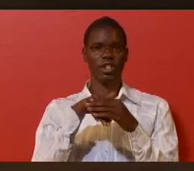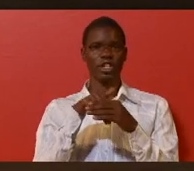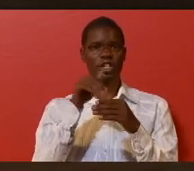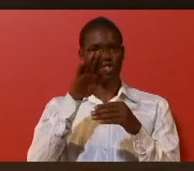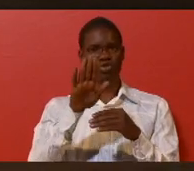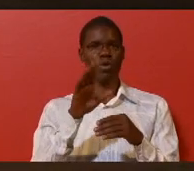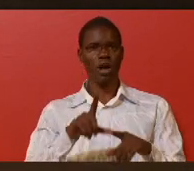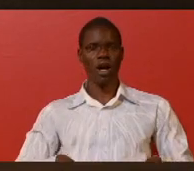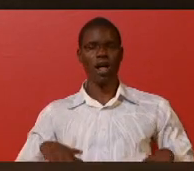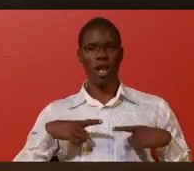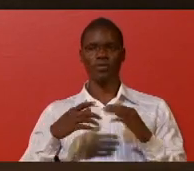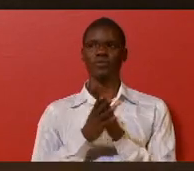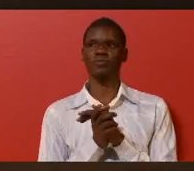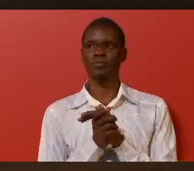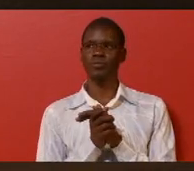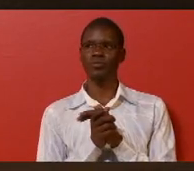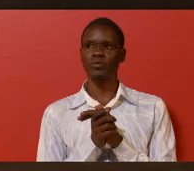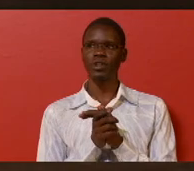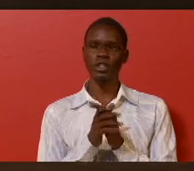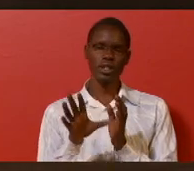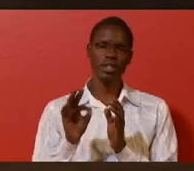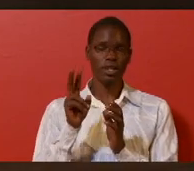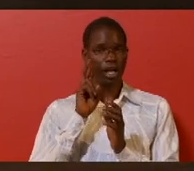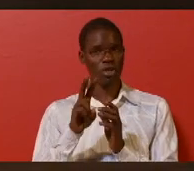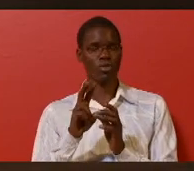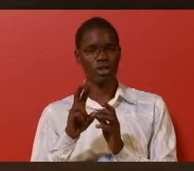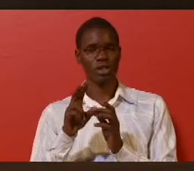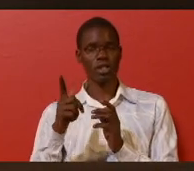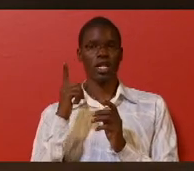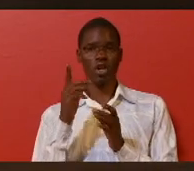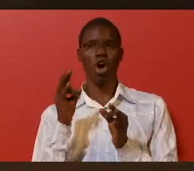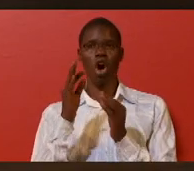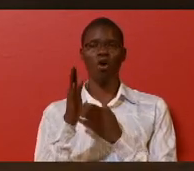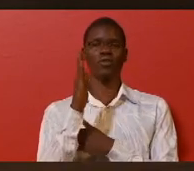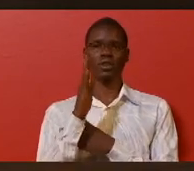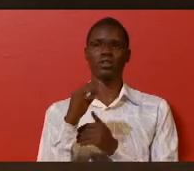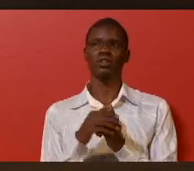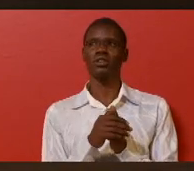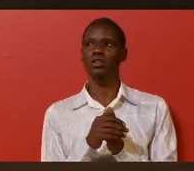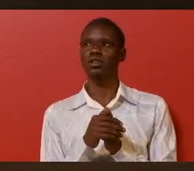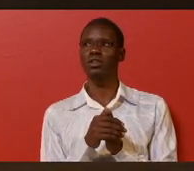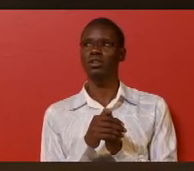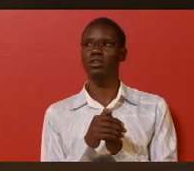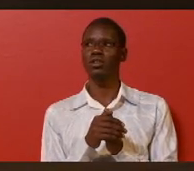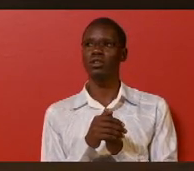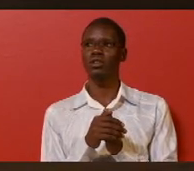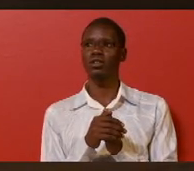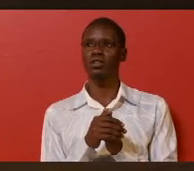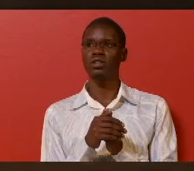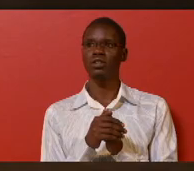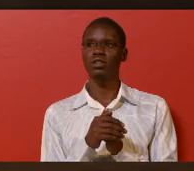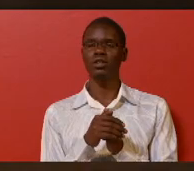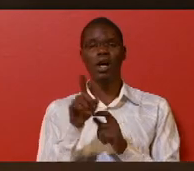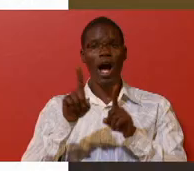There's a little bit more. Let's take a look at the law of God and see what it says, Elaine. Read the first few verses.